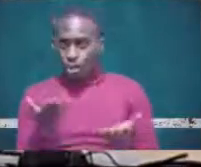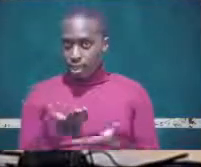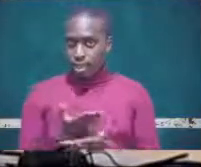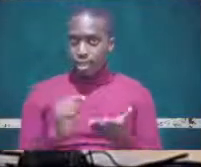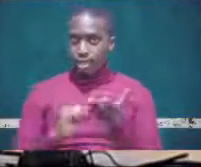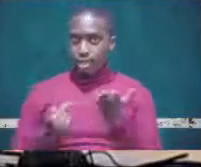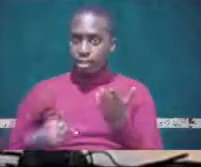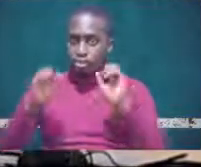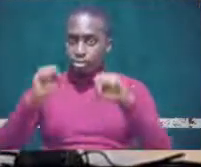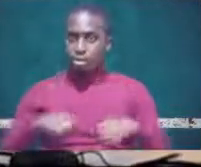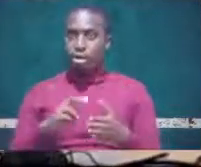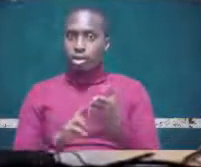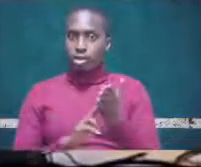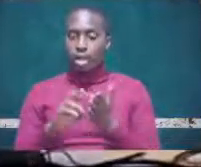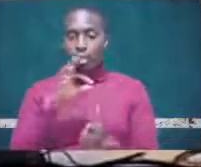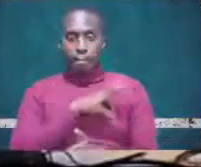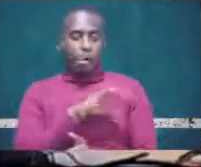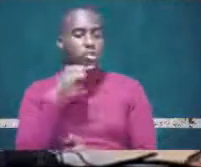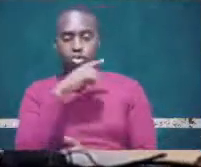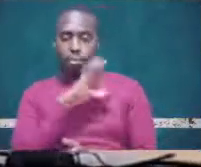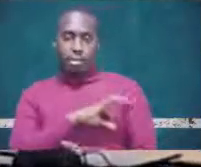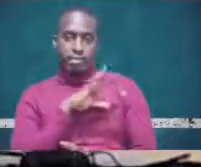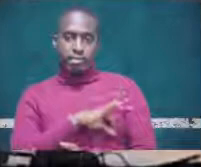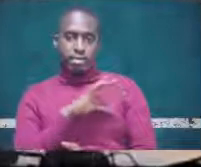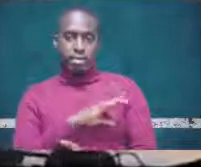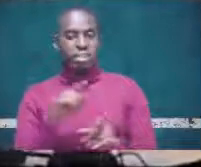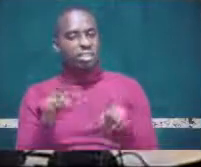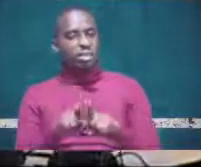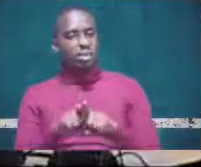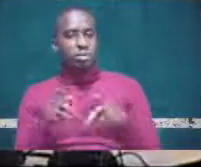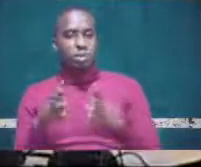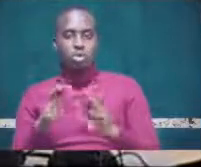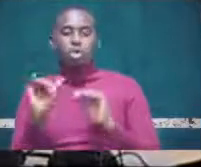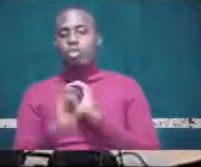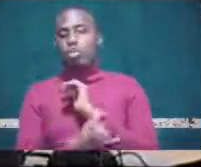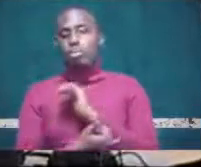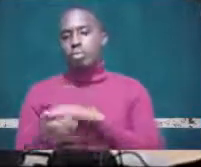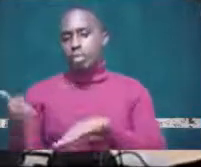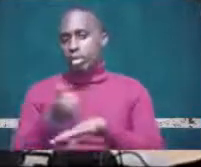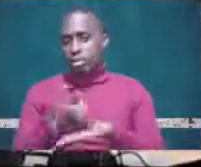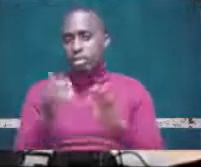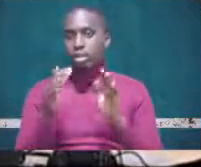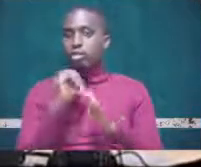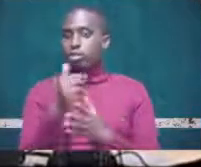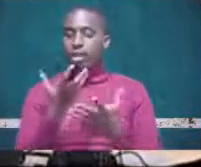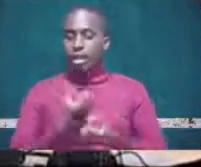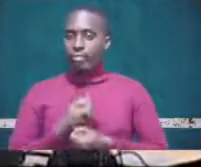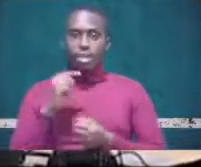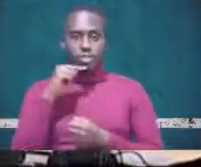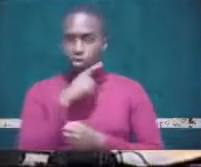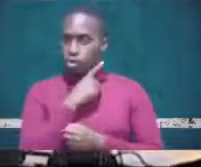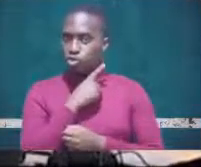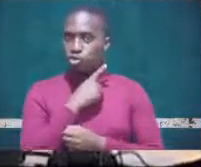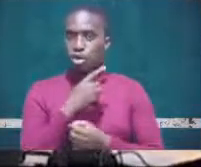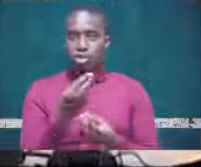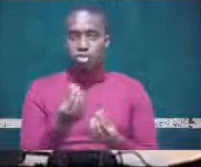the technology should have social benefits. Like in terms of job creation, it should not have social